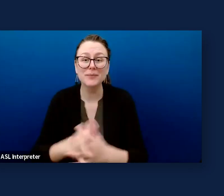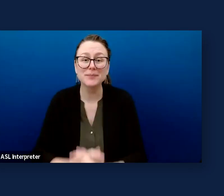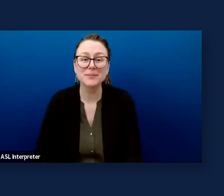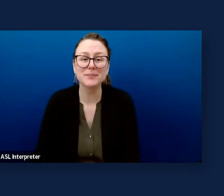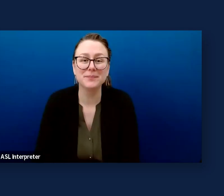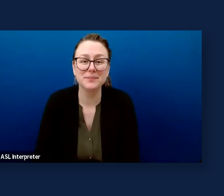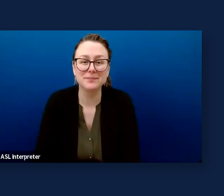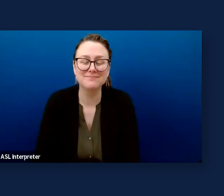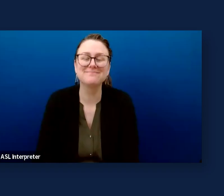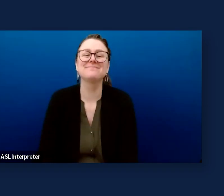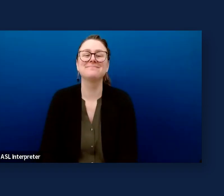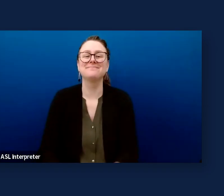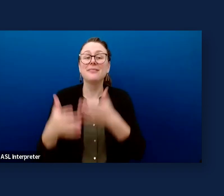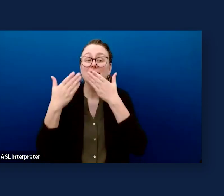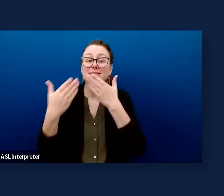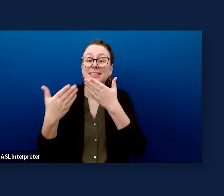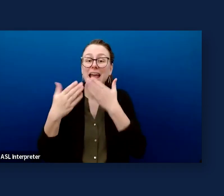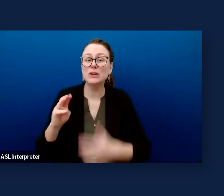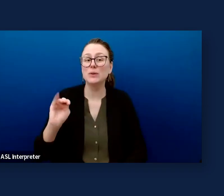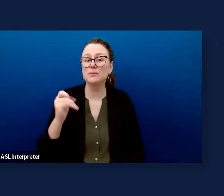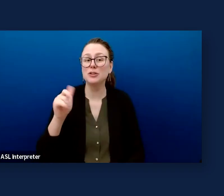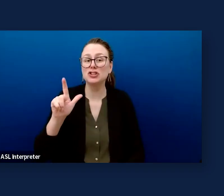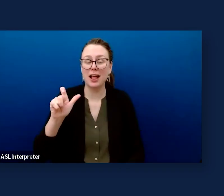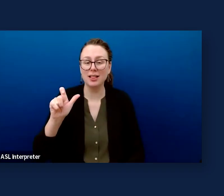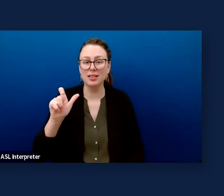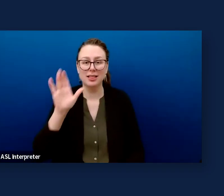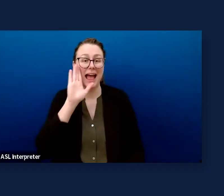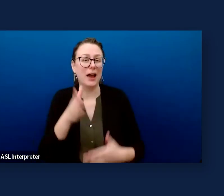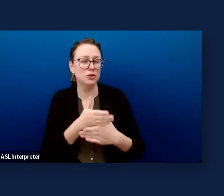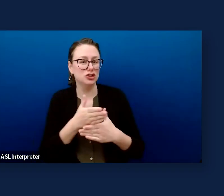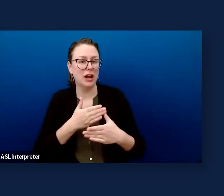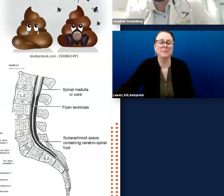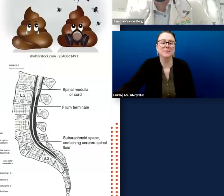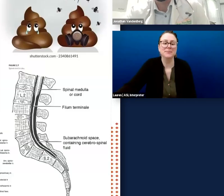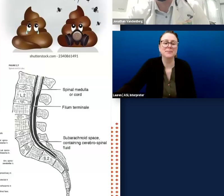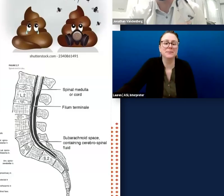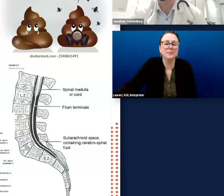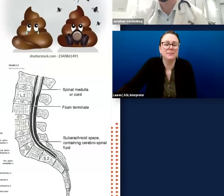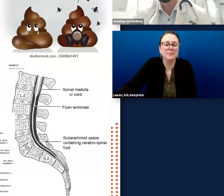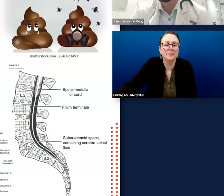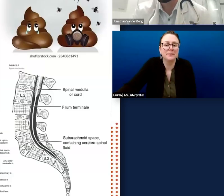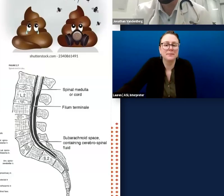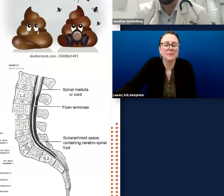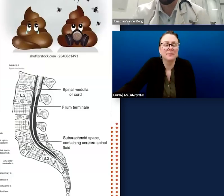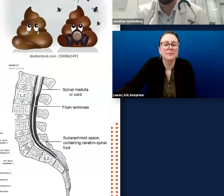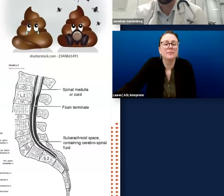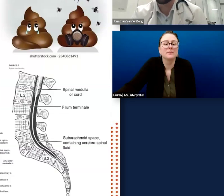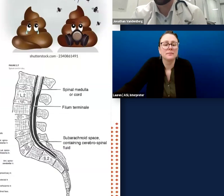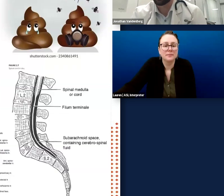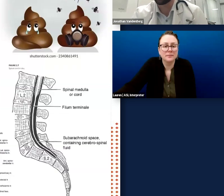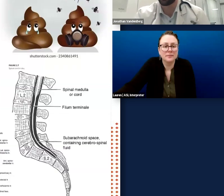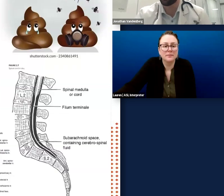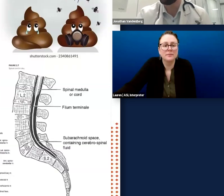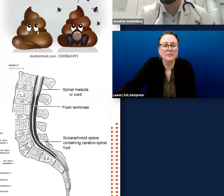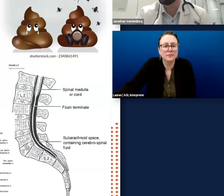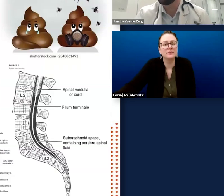Hi, thanks, Michelle. So I'm just going to start by sharing some of my slides. Okay, perfect. So first,